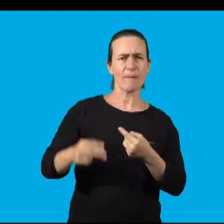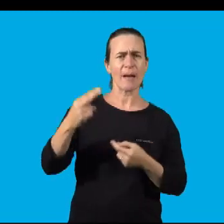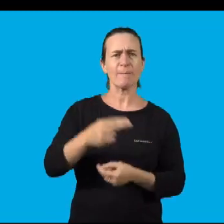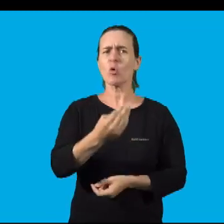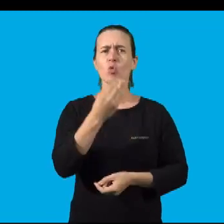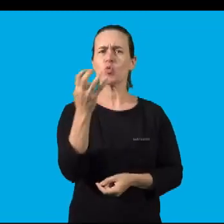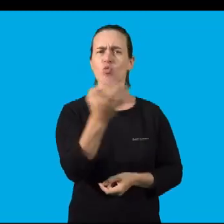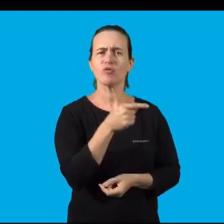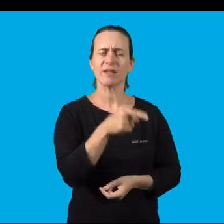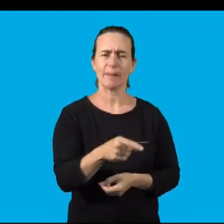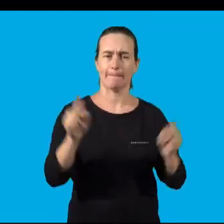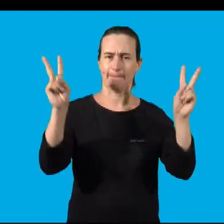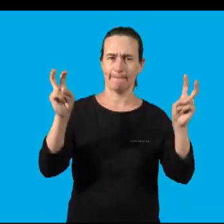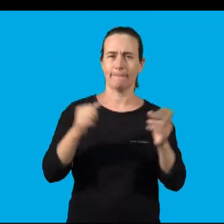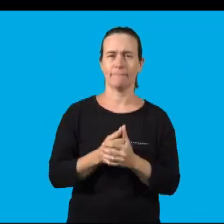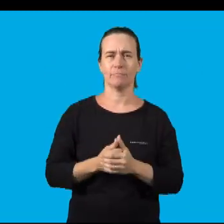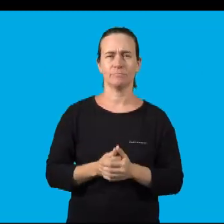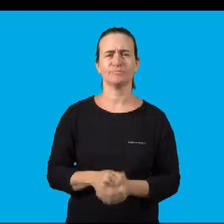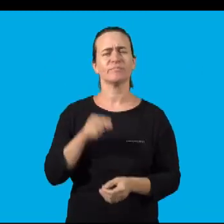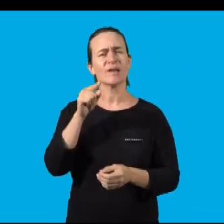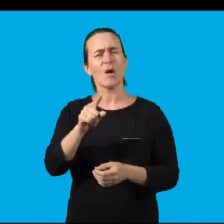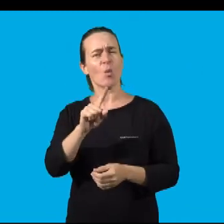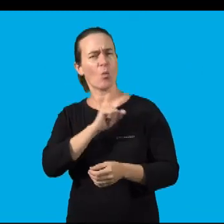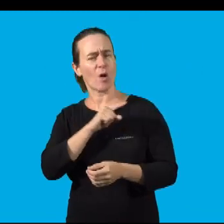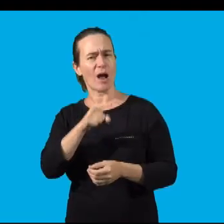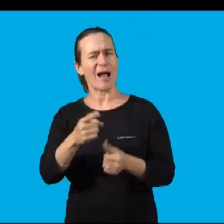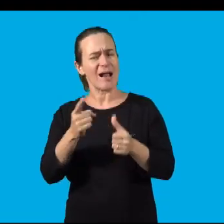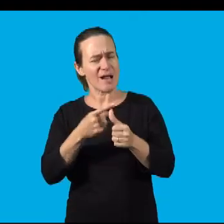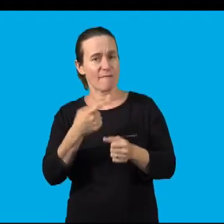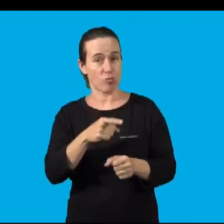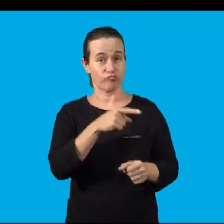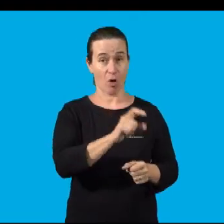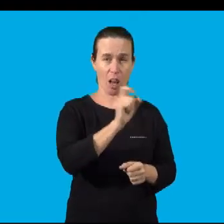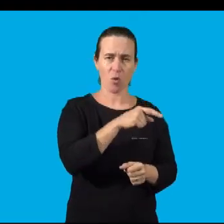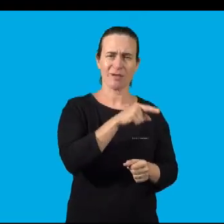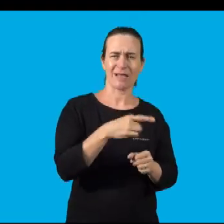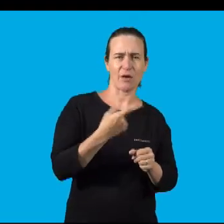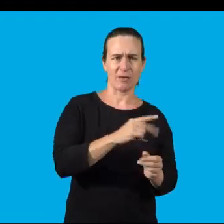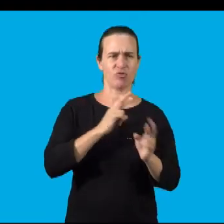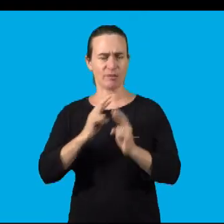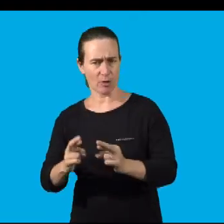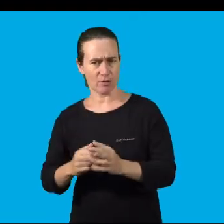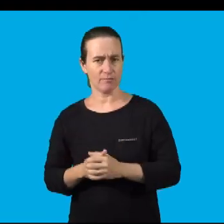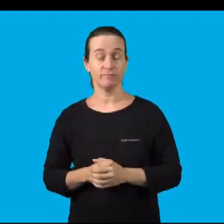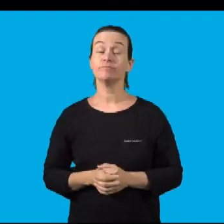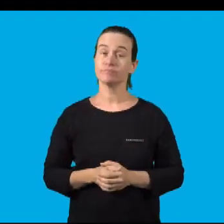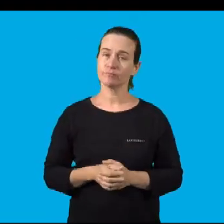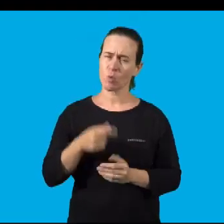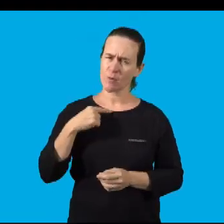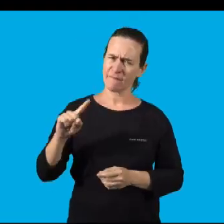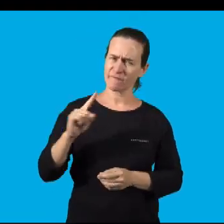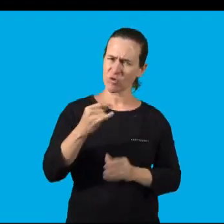Claudius's reaction in this line. So, remember, for this question, you should firstly identify